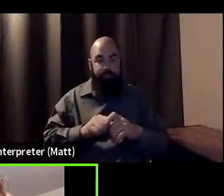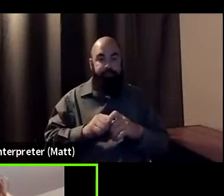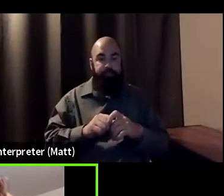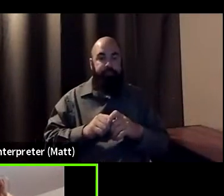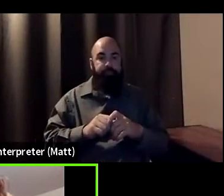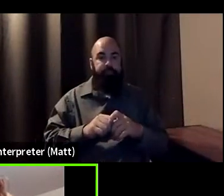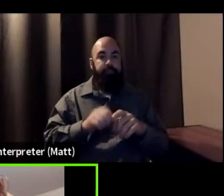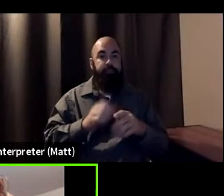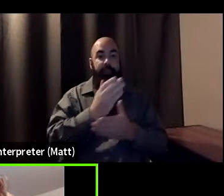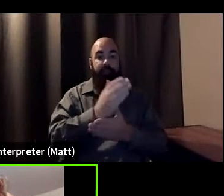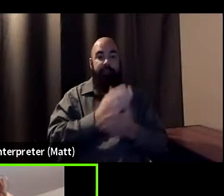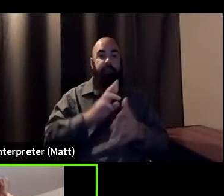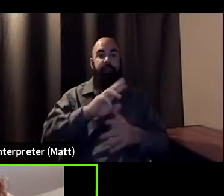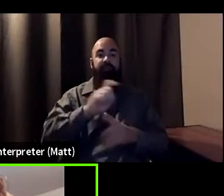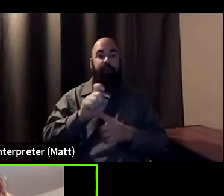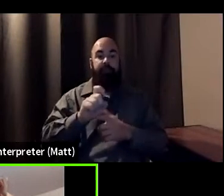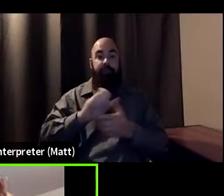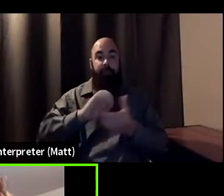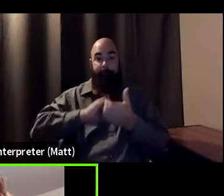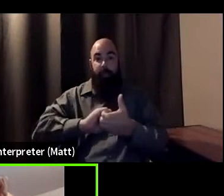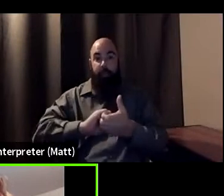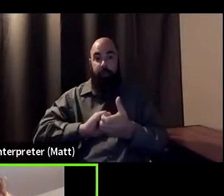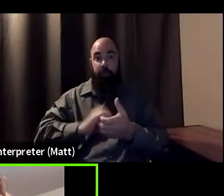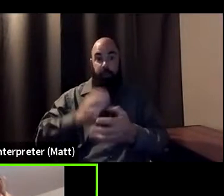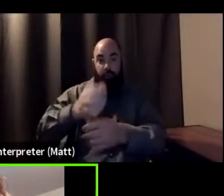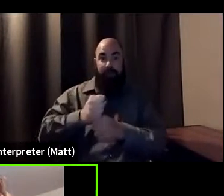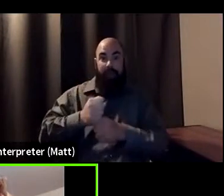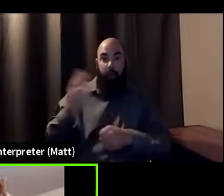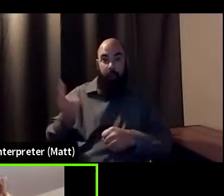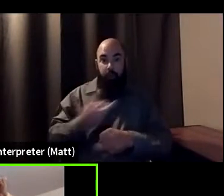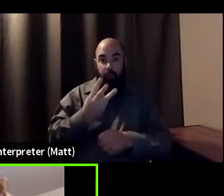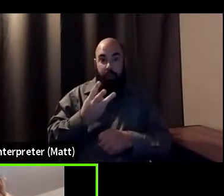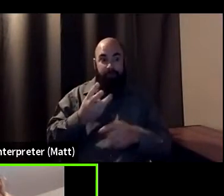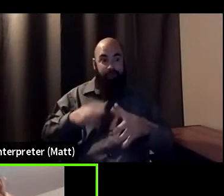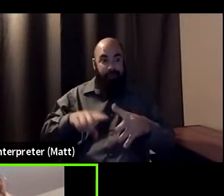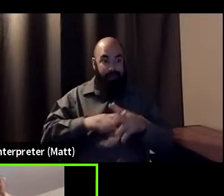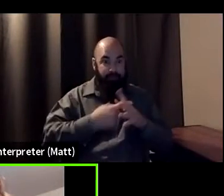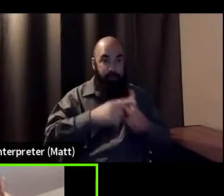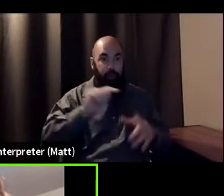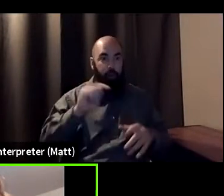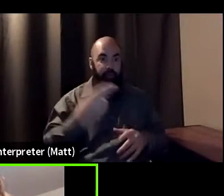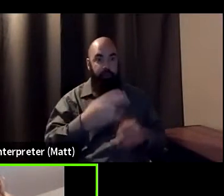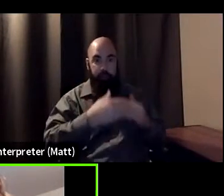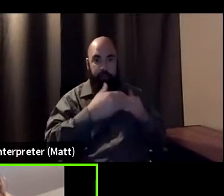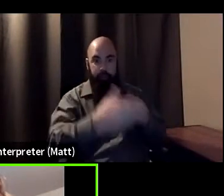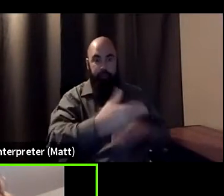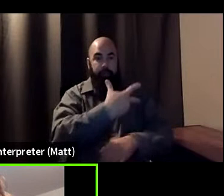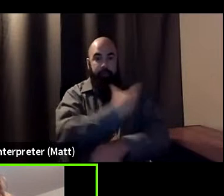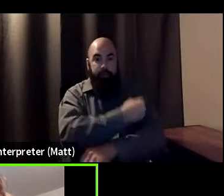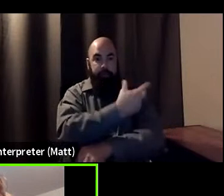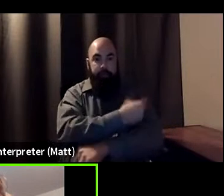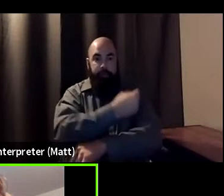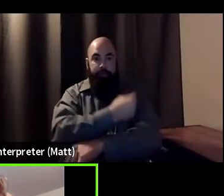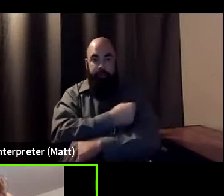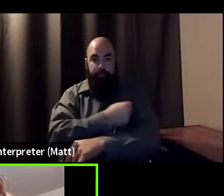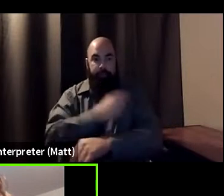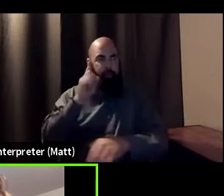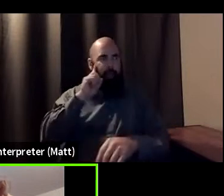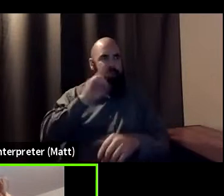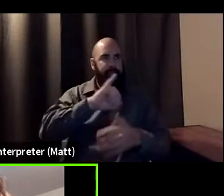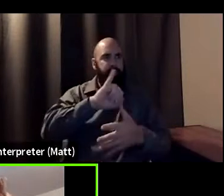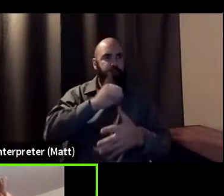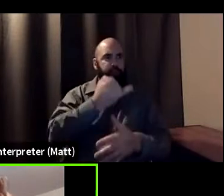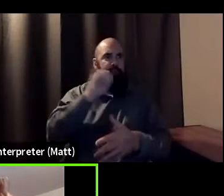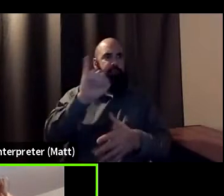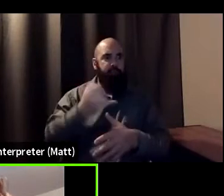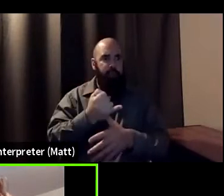pharmacy partners were administering it as early as Thursday. And I think most of the administration of Johnson & Johnson was Thursday, Friday, Saturday,